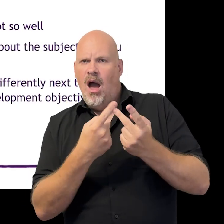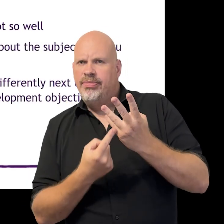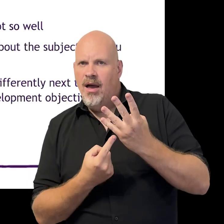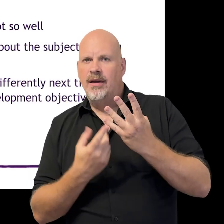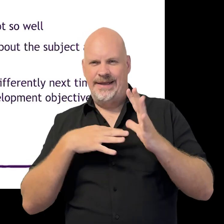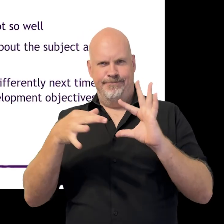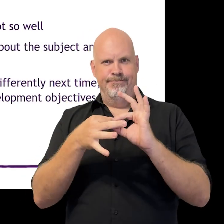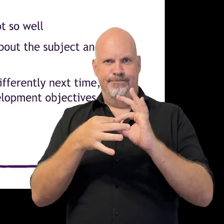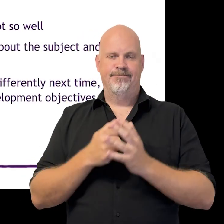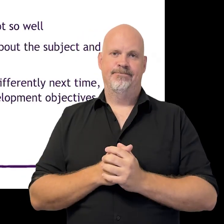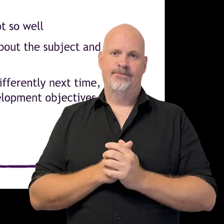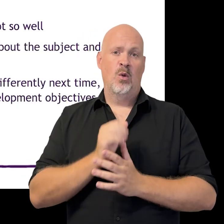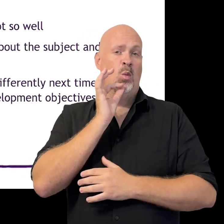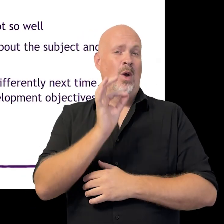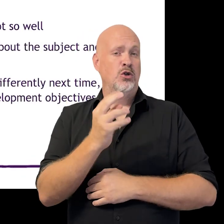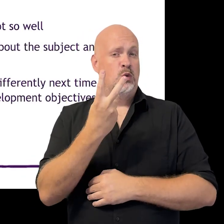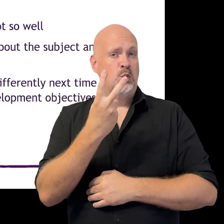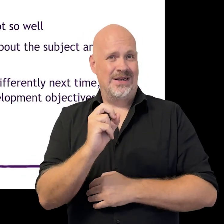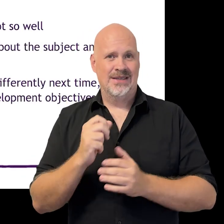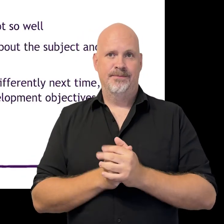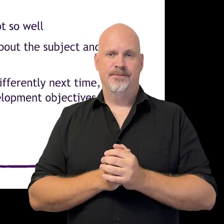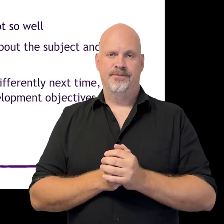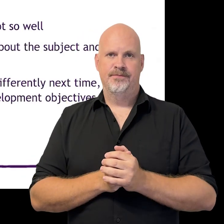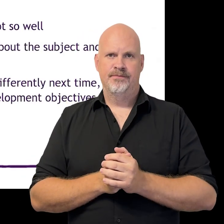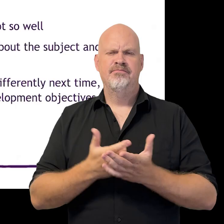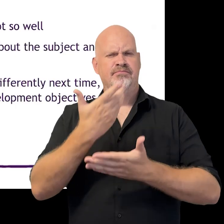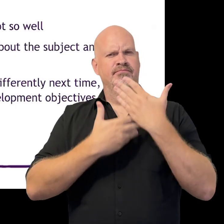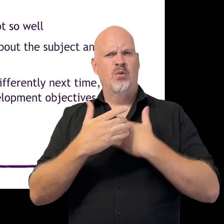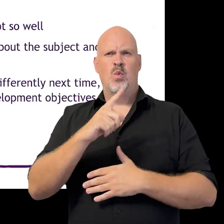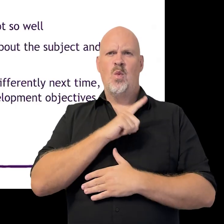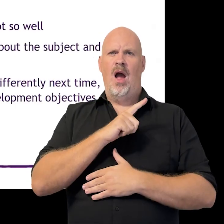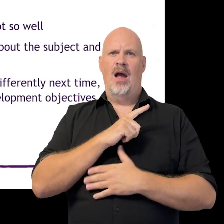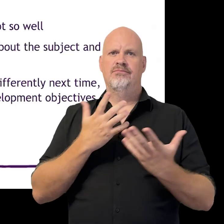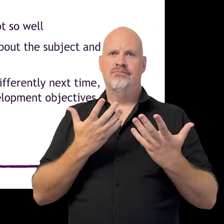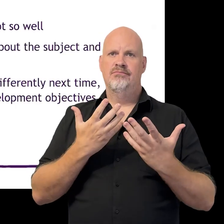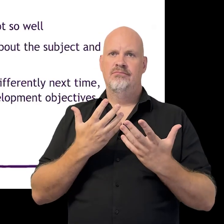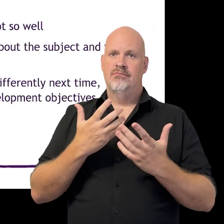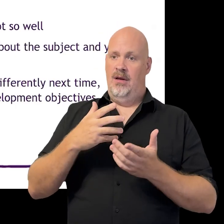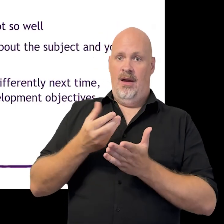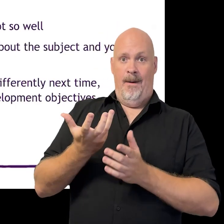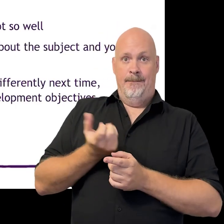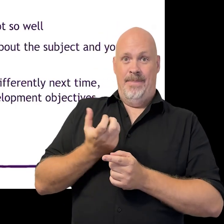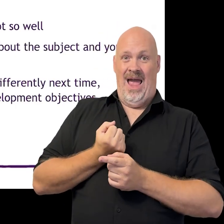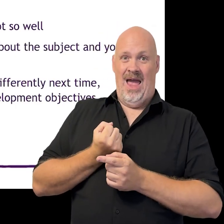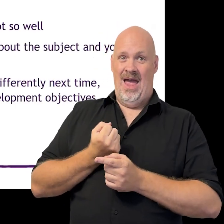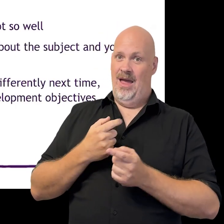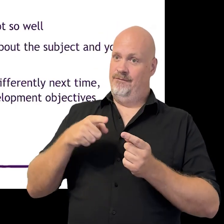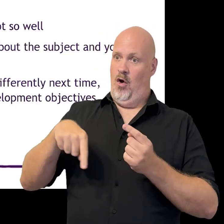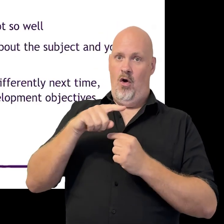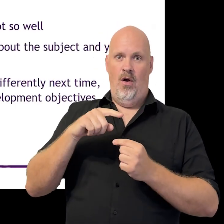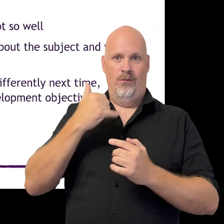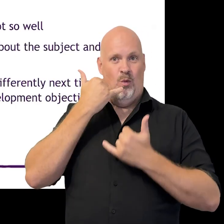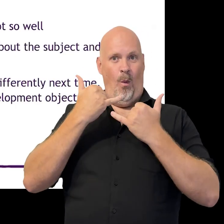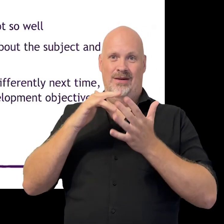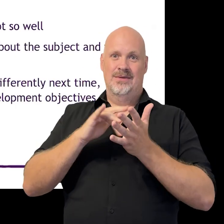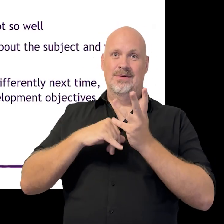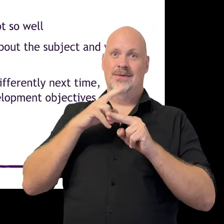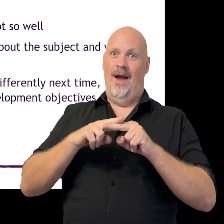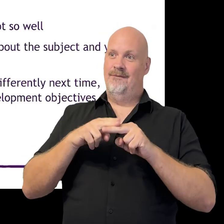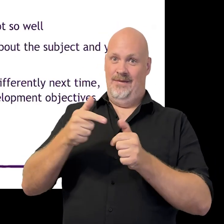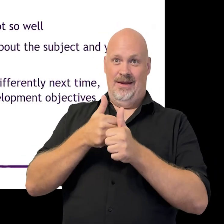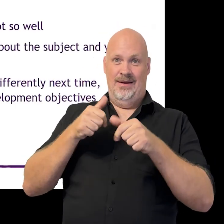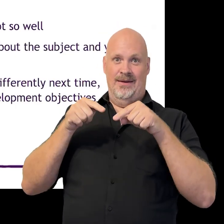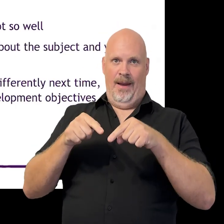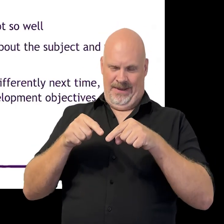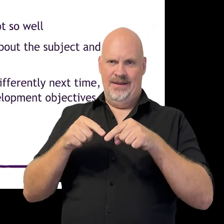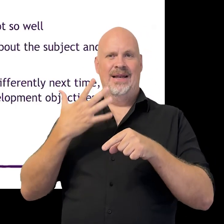this, you need to reflect on the entire research journey. So it's not just your collection of your primary data, it's very